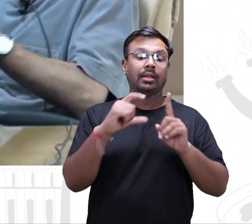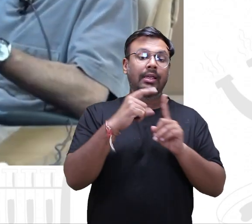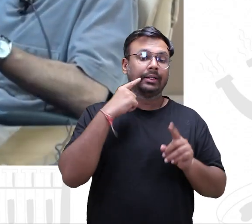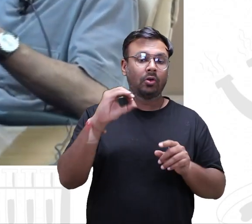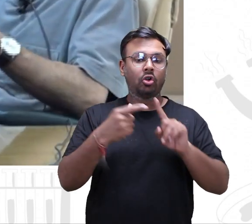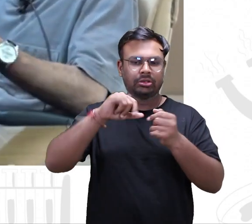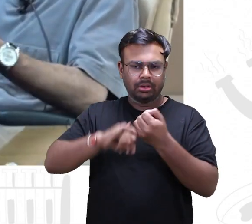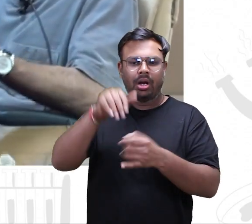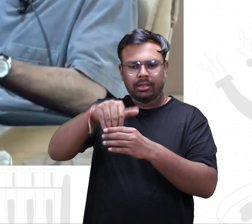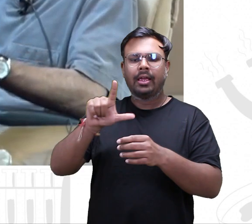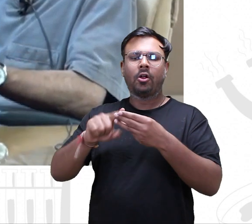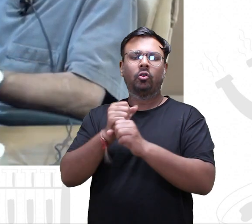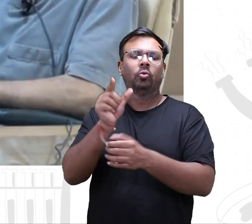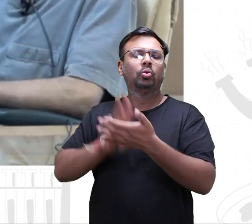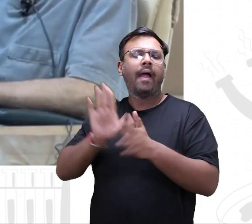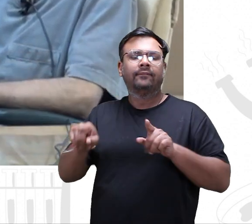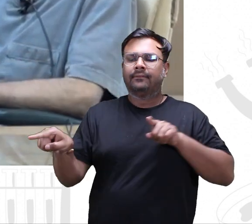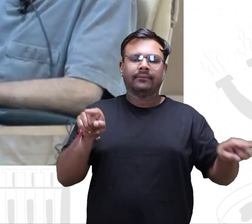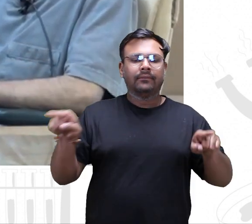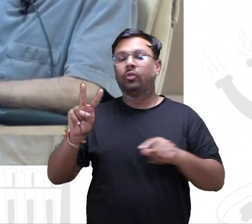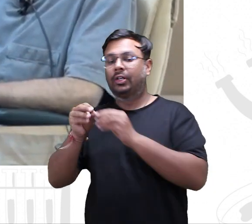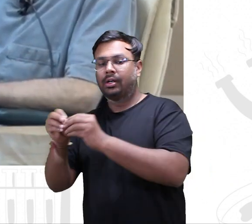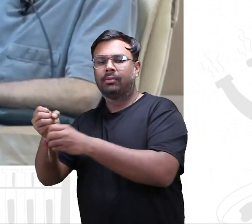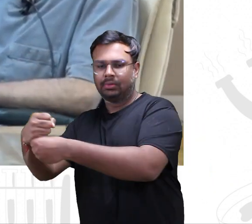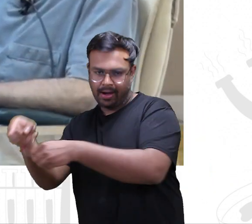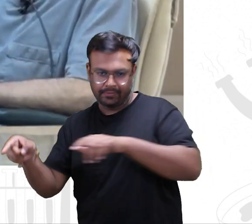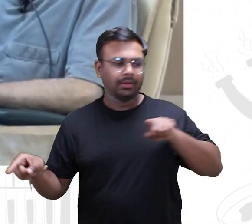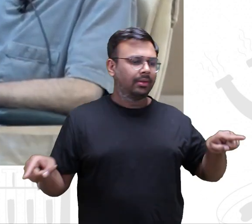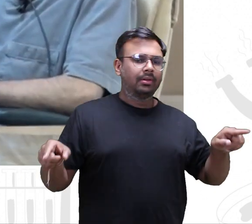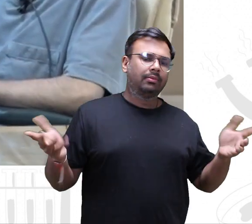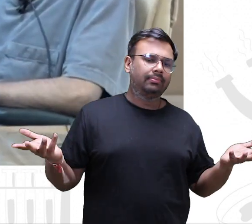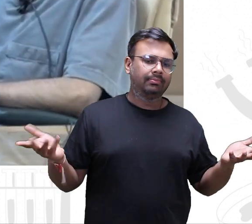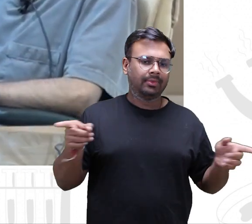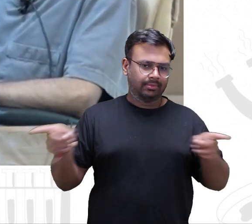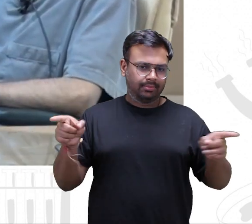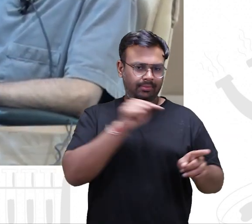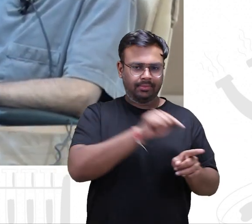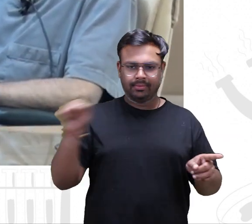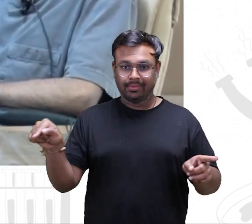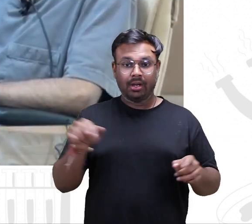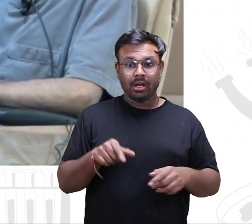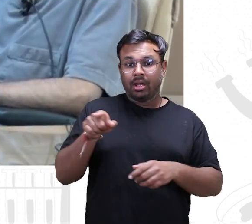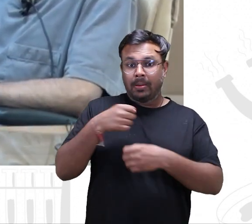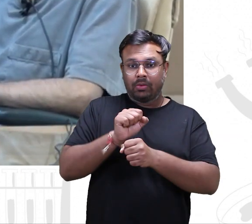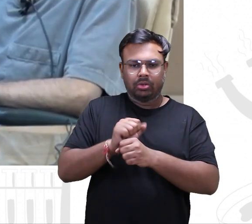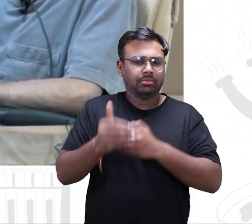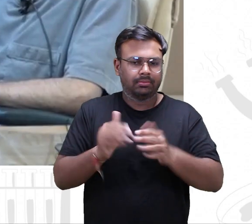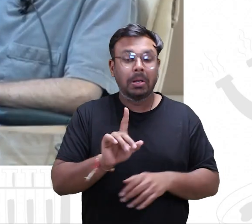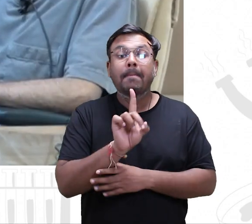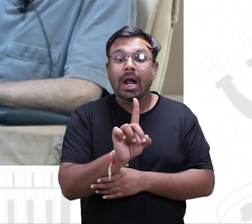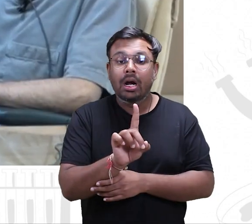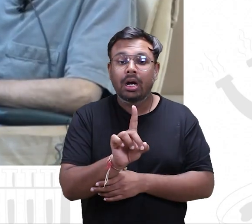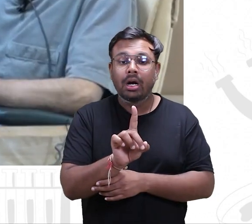dicots, which is all the legumes, for example, and vegetables. So in those crops, it has not really worked out.